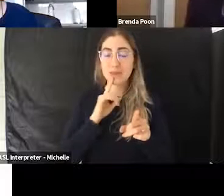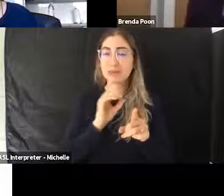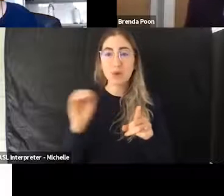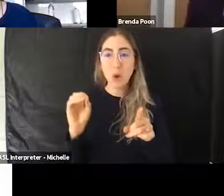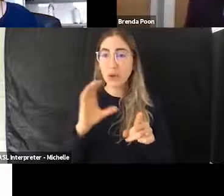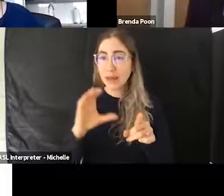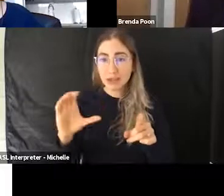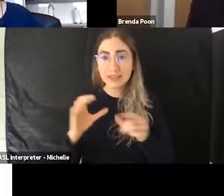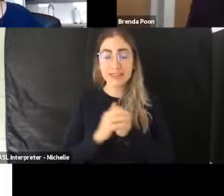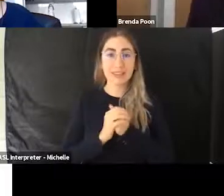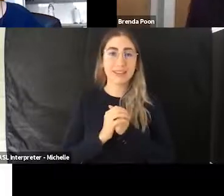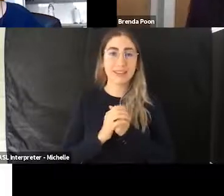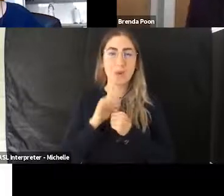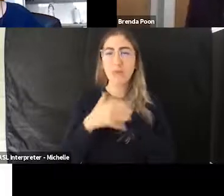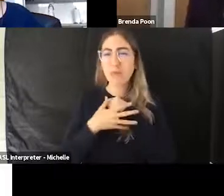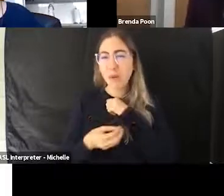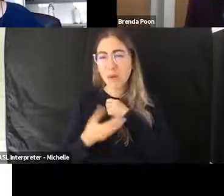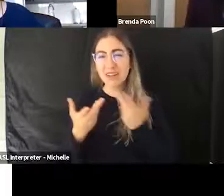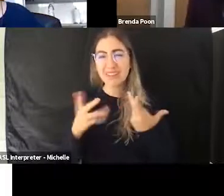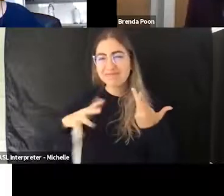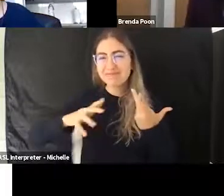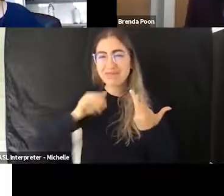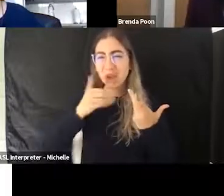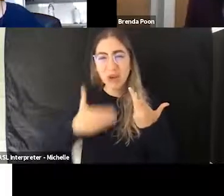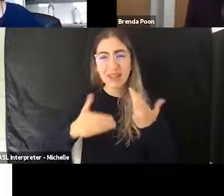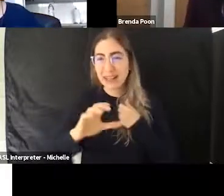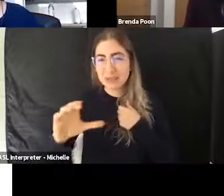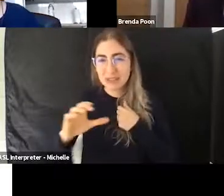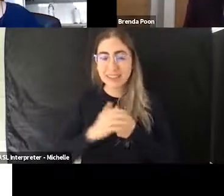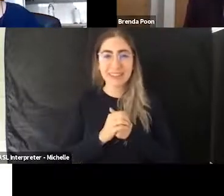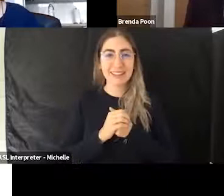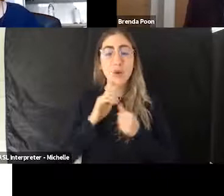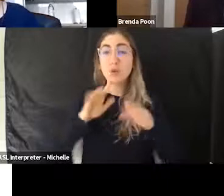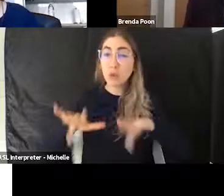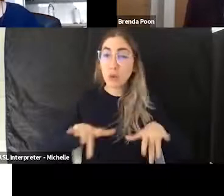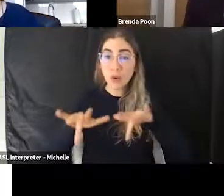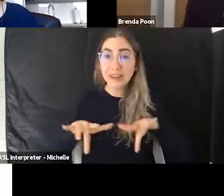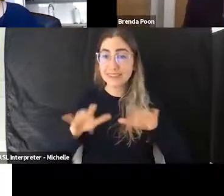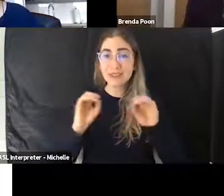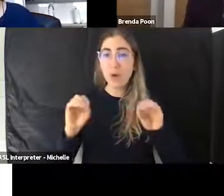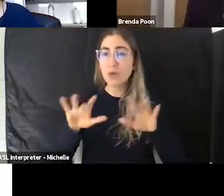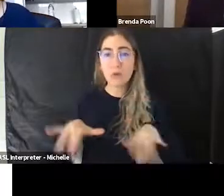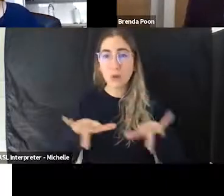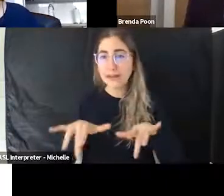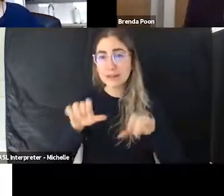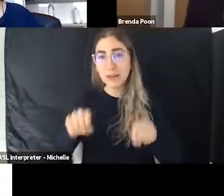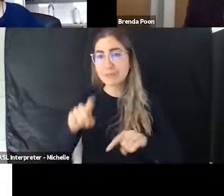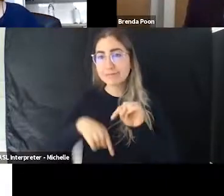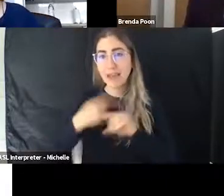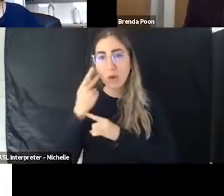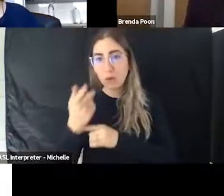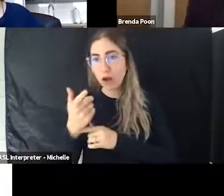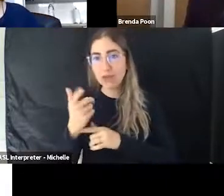access to recordings. And I think the third point here about the overwhelming aspect of virtual learning for